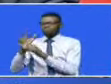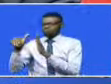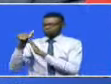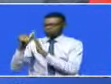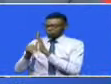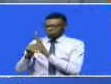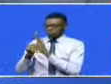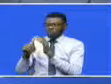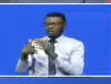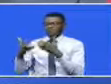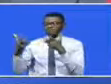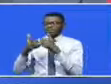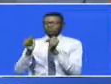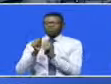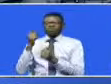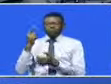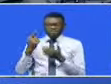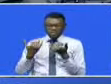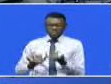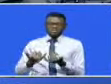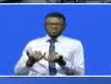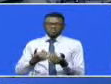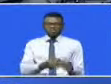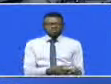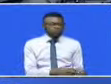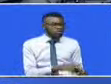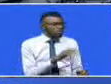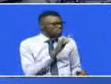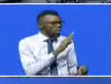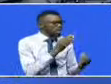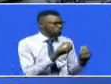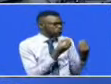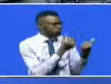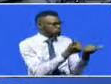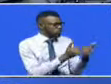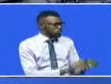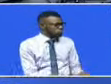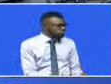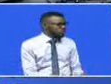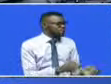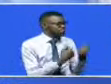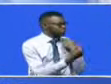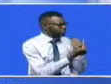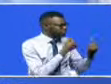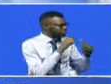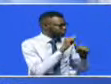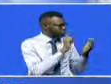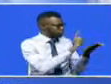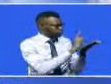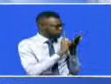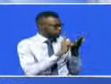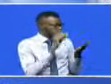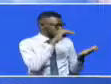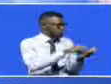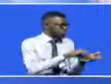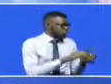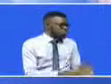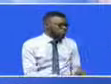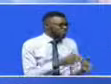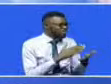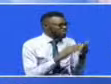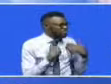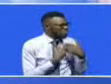talking about. I just want to pick one of your solutions, renegotiating the debts we have. Mm-hmm, mm-hmm. To some people,